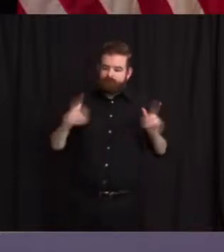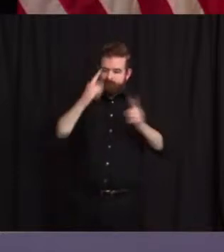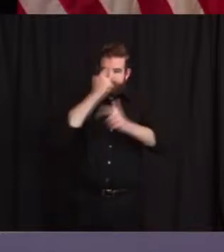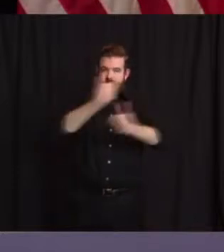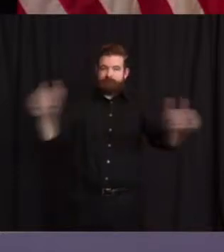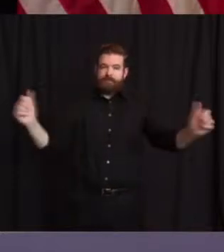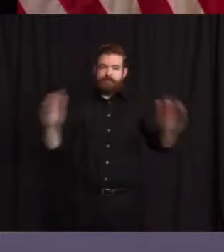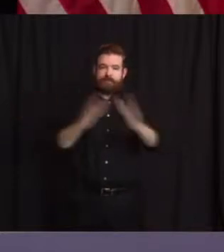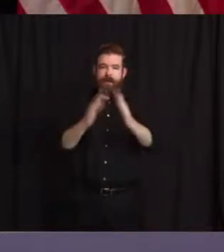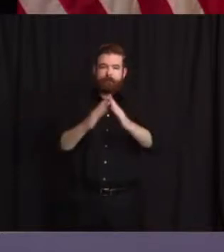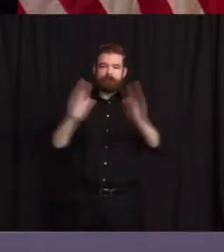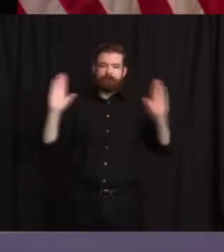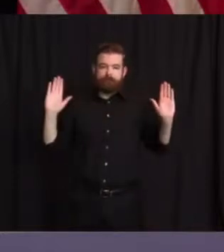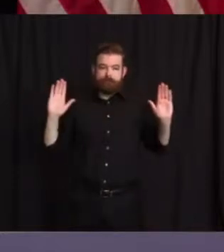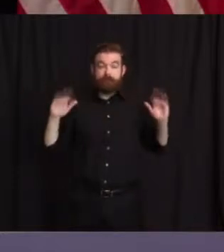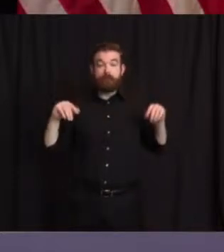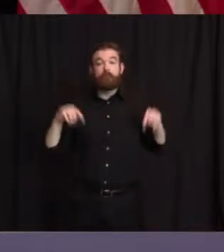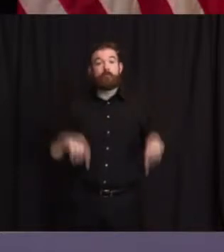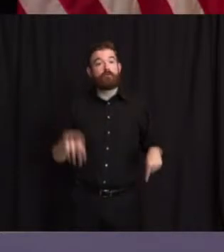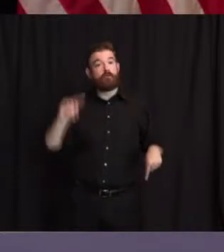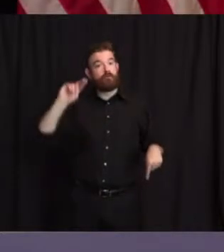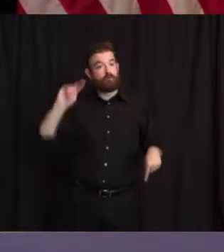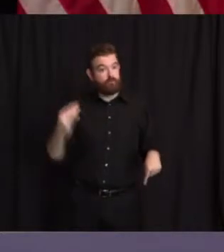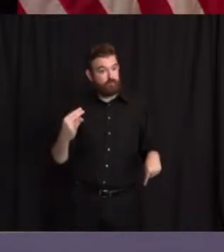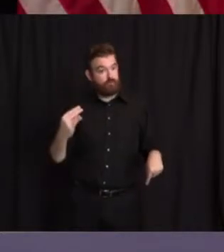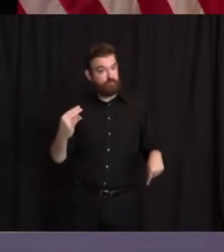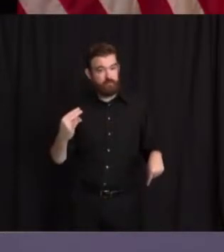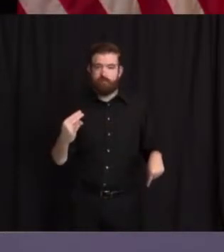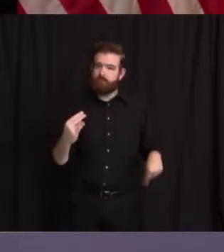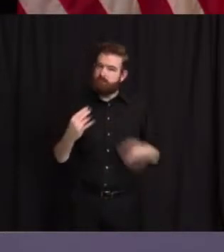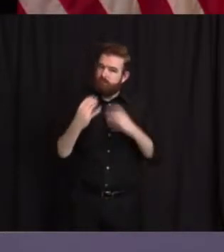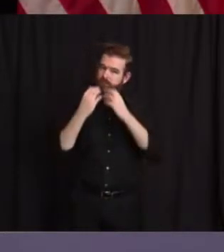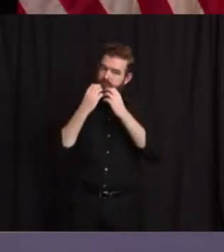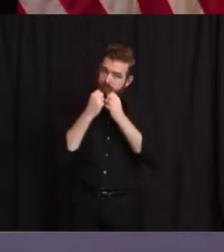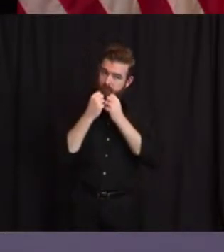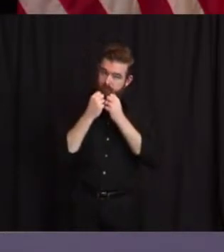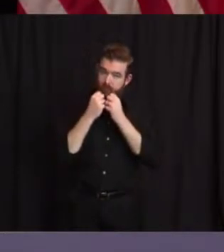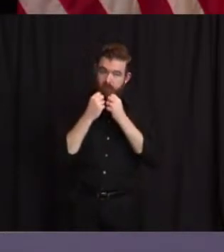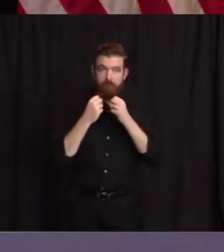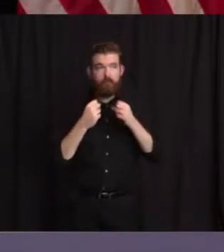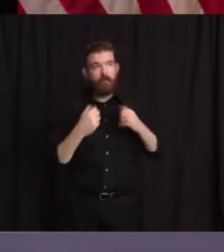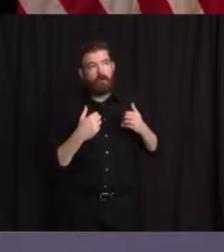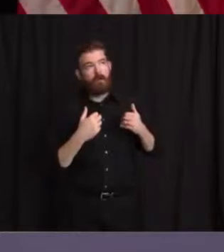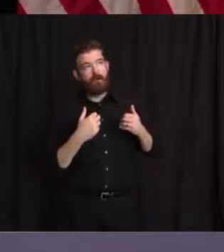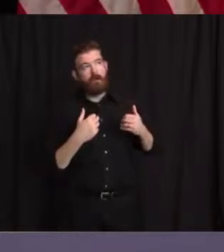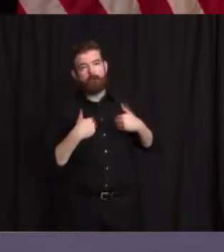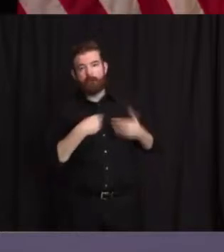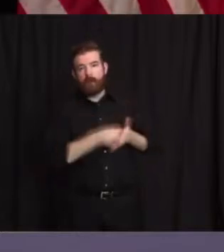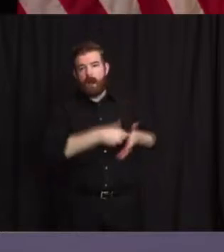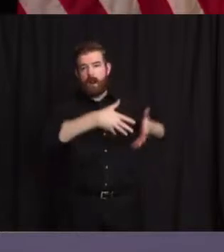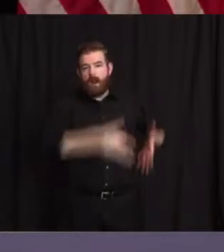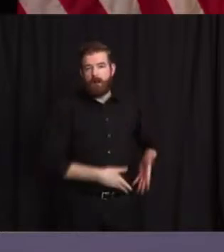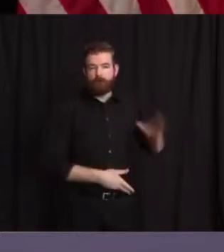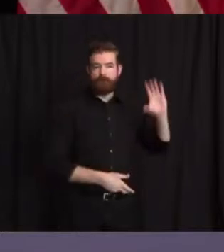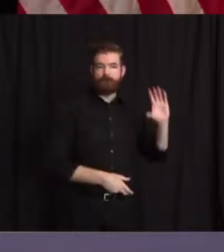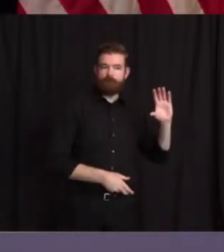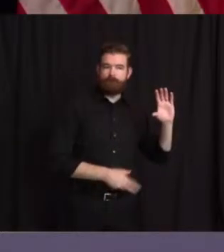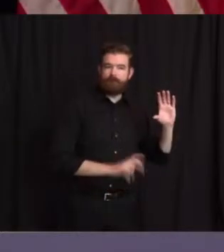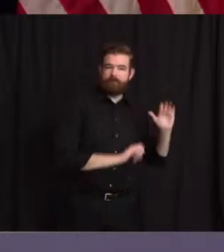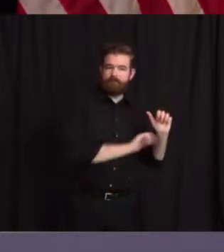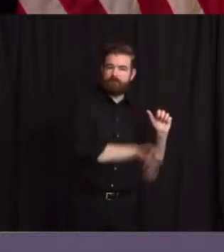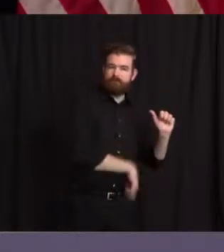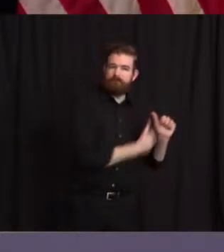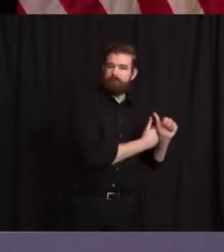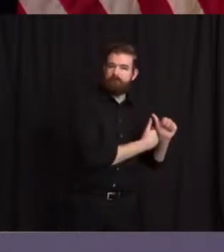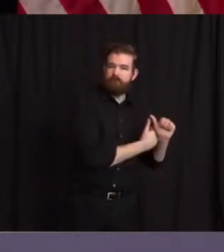one likely also holds it dear, but at the same time, if they're faced with some really tough decisions here in terms of doing